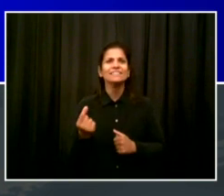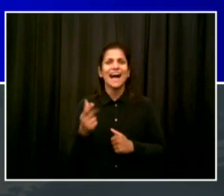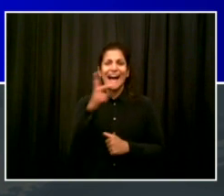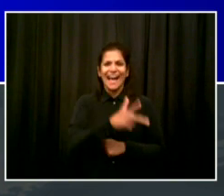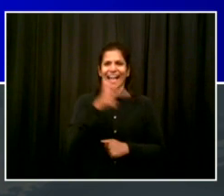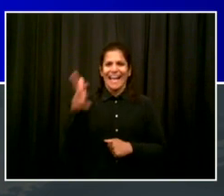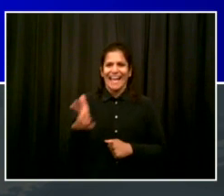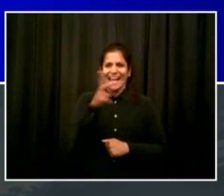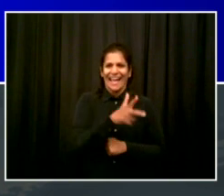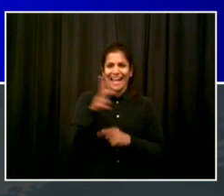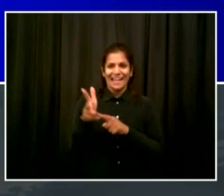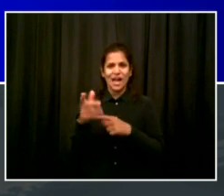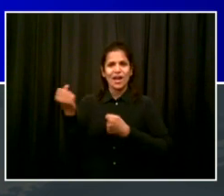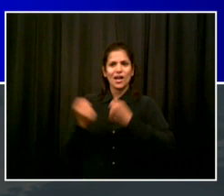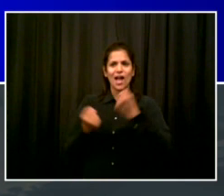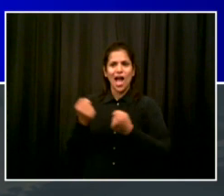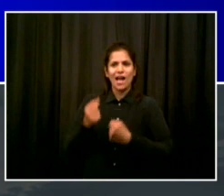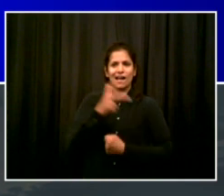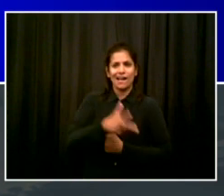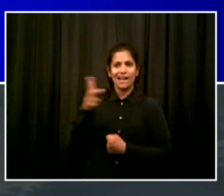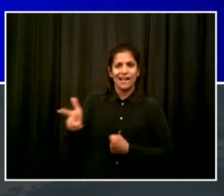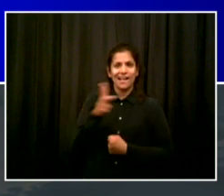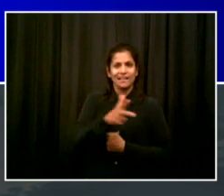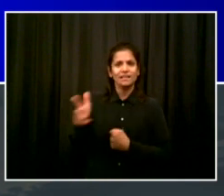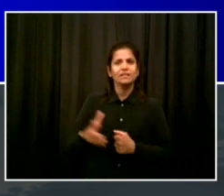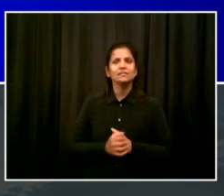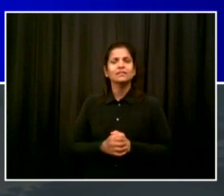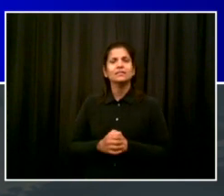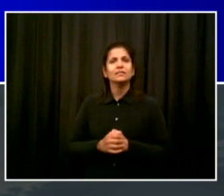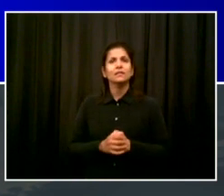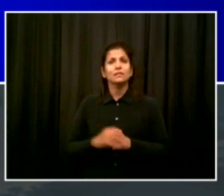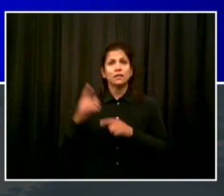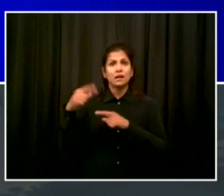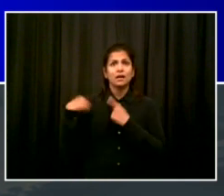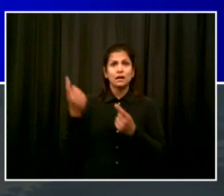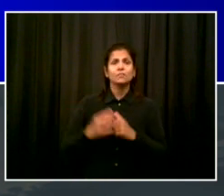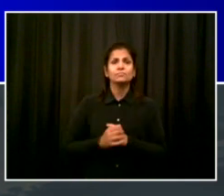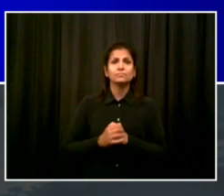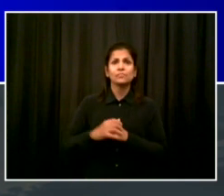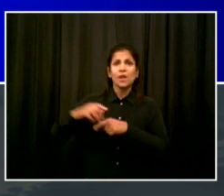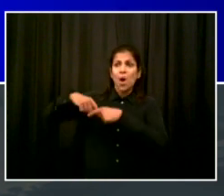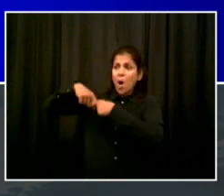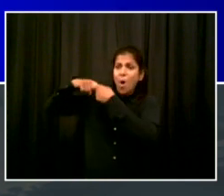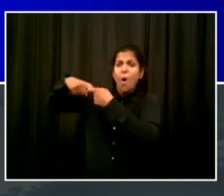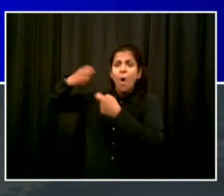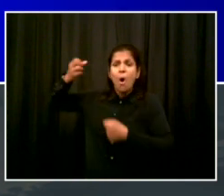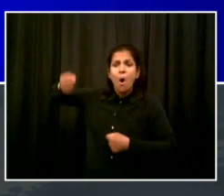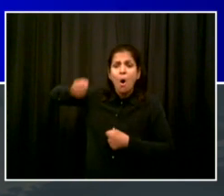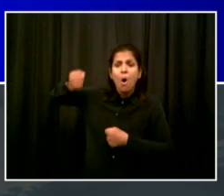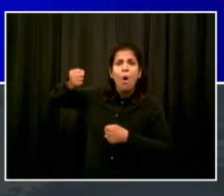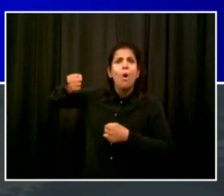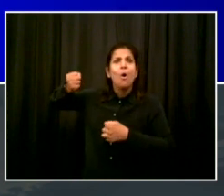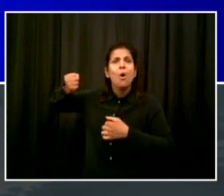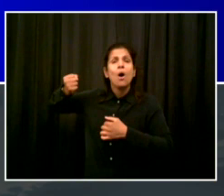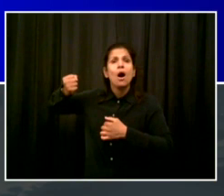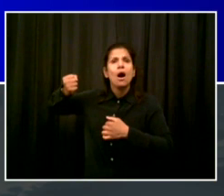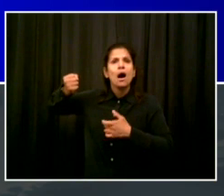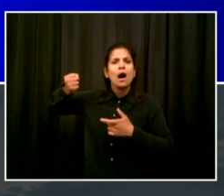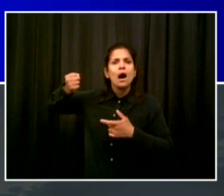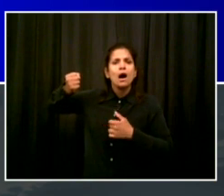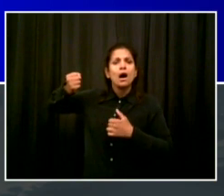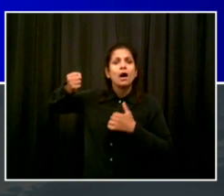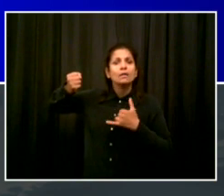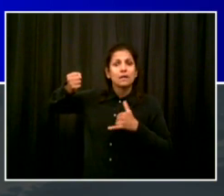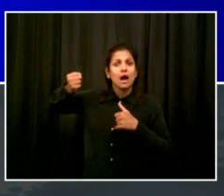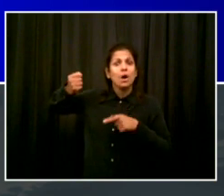parking off for much of the time of this crisis. We do need to bring it back when it's important